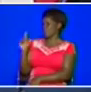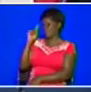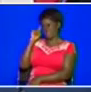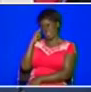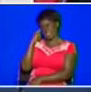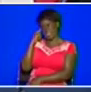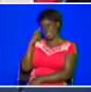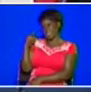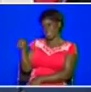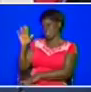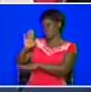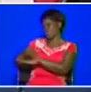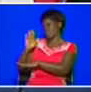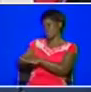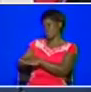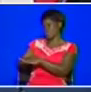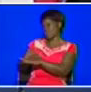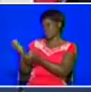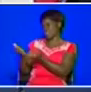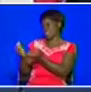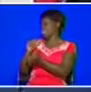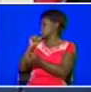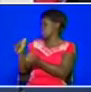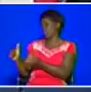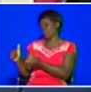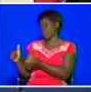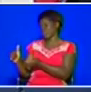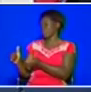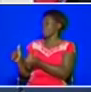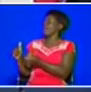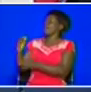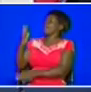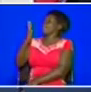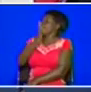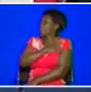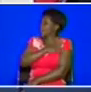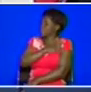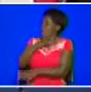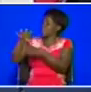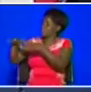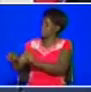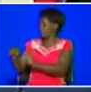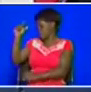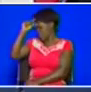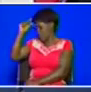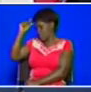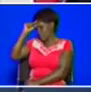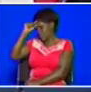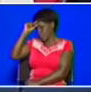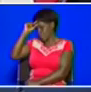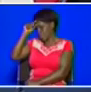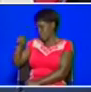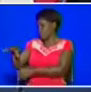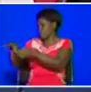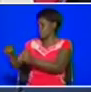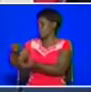it is otherwise a good investment. It is not. So if NASA were to win the election in August, it would no doubt inherit this